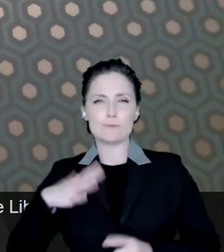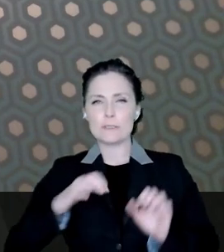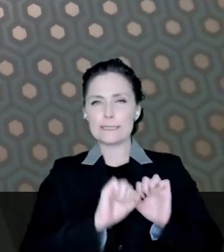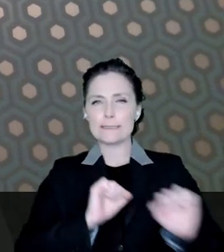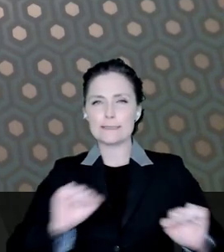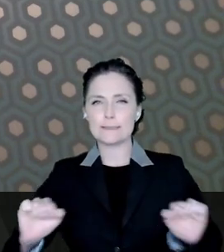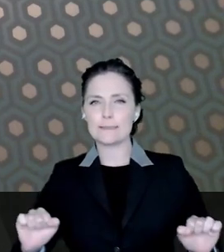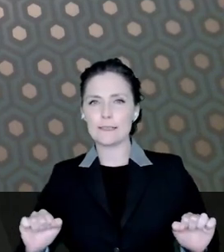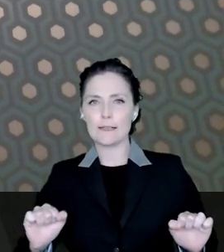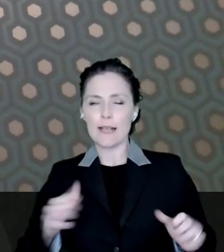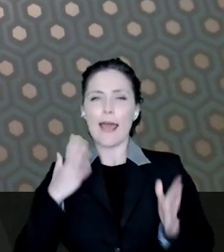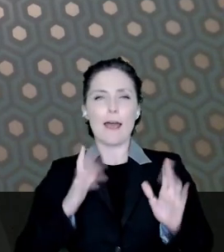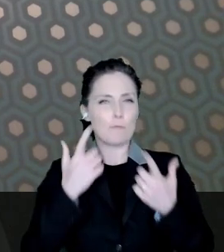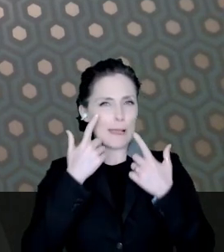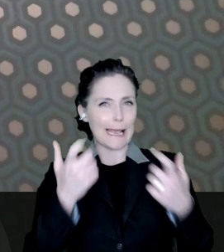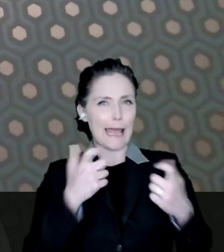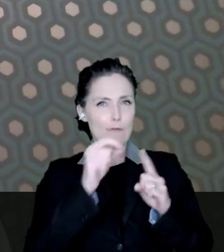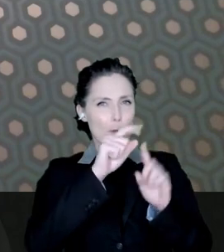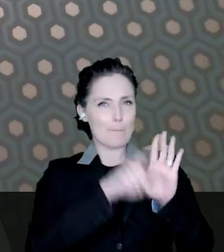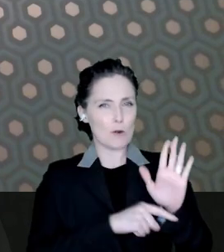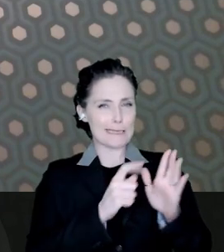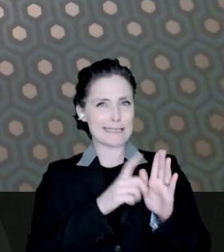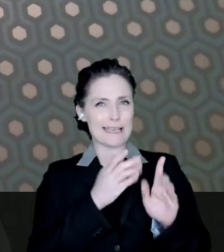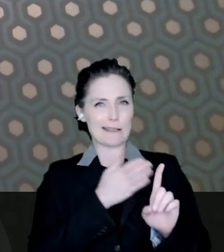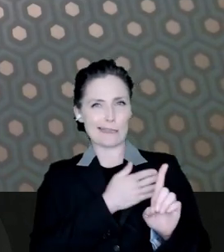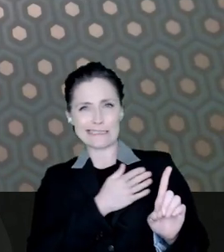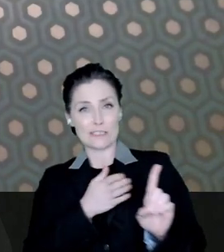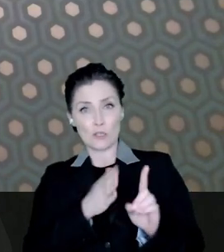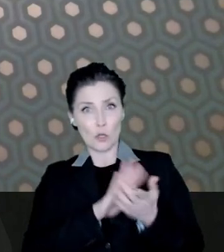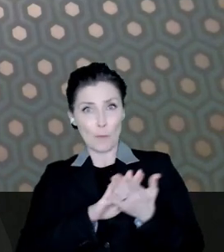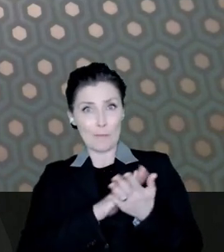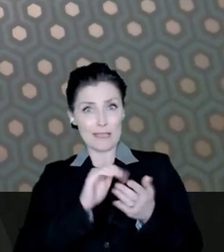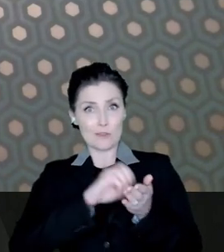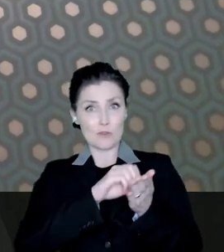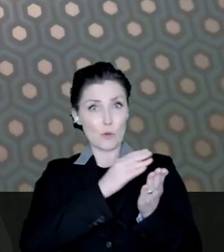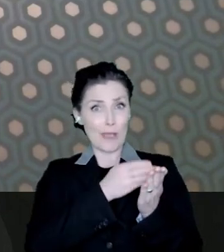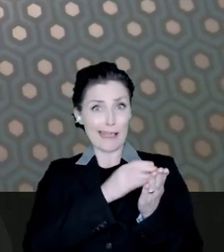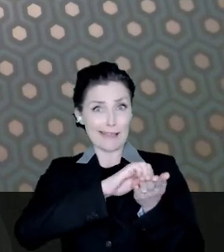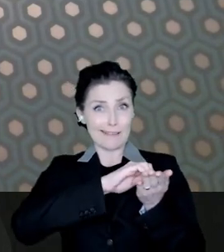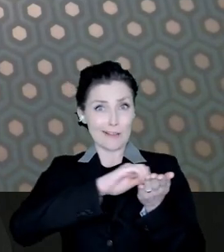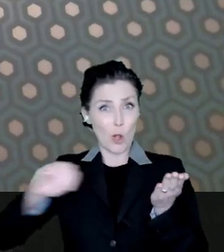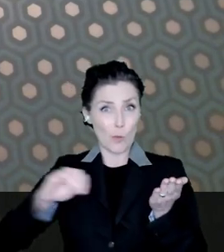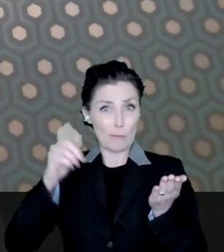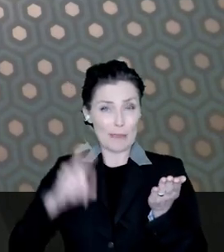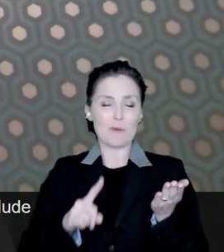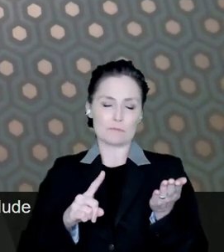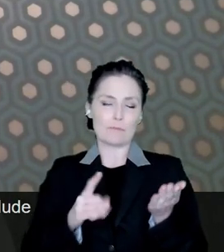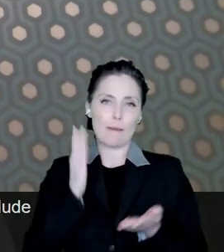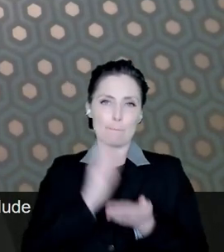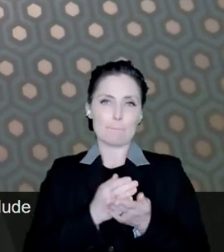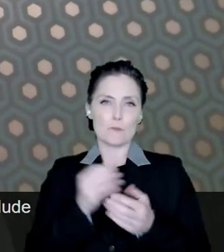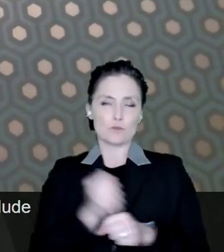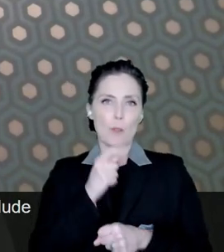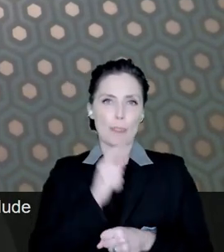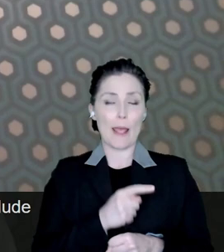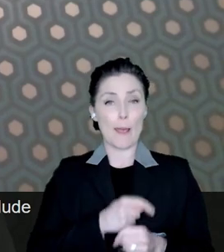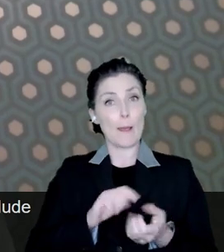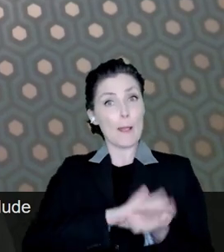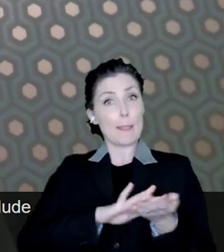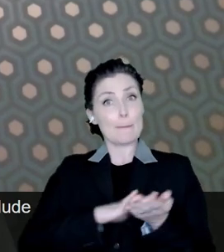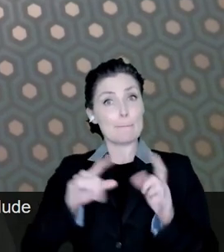even inadvertently exclude people. And I think that a blue badge exemption is still a very good idea.